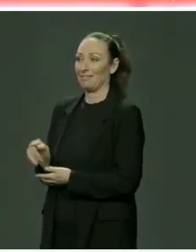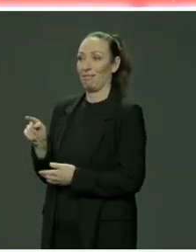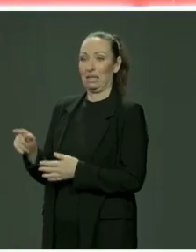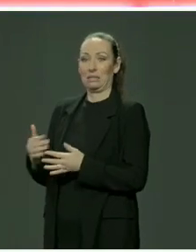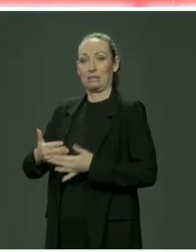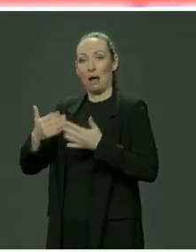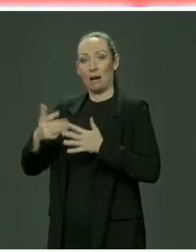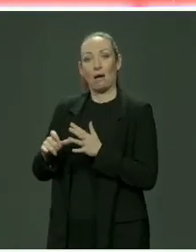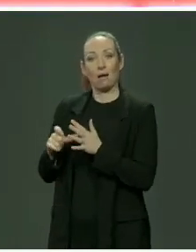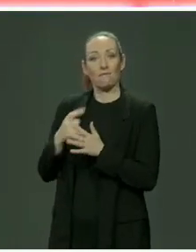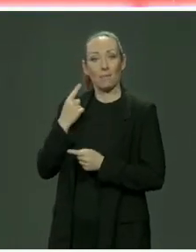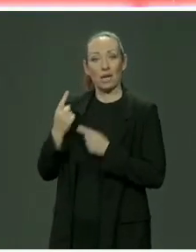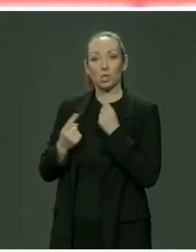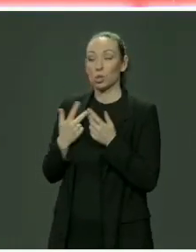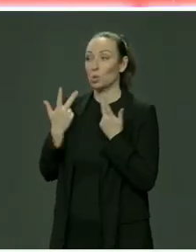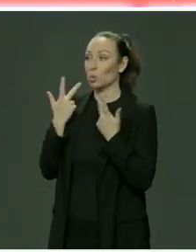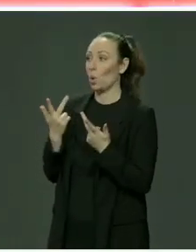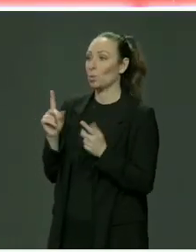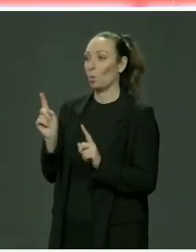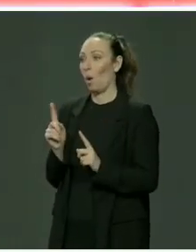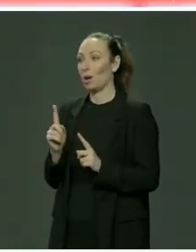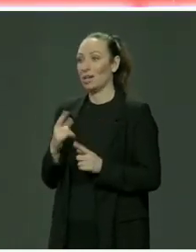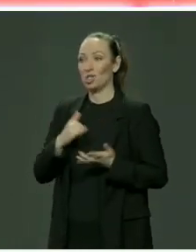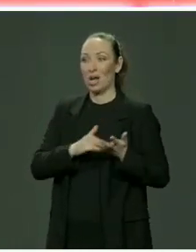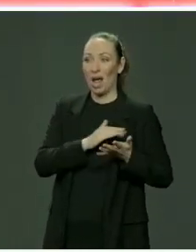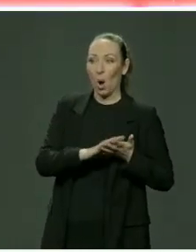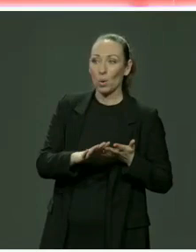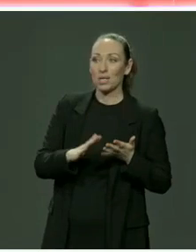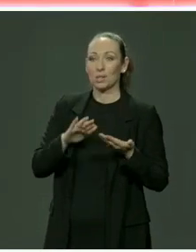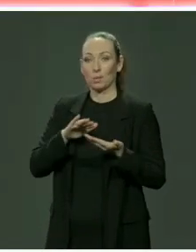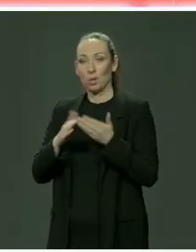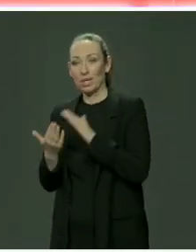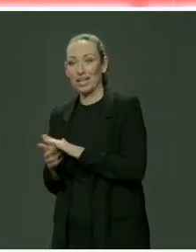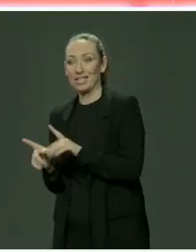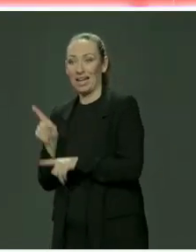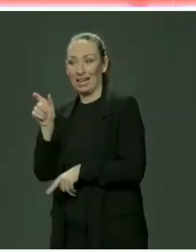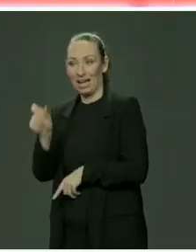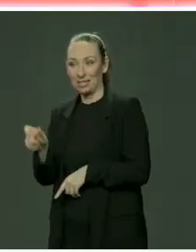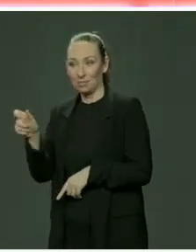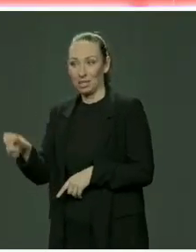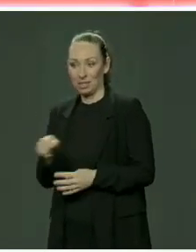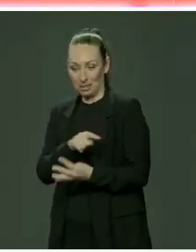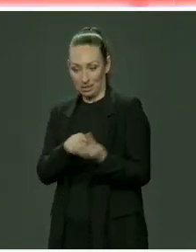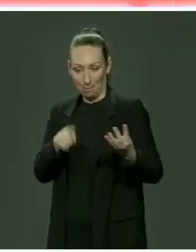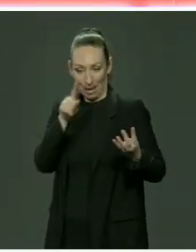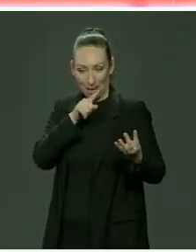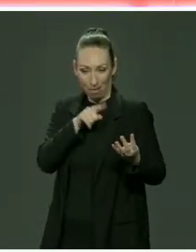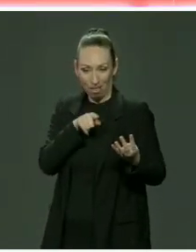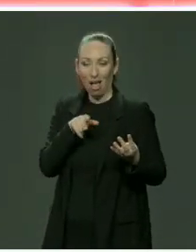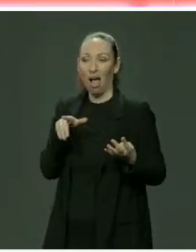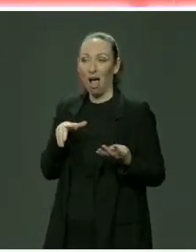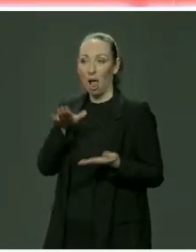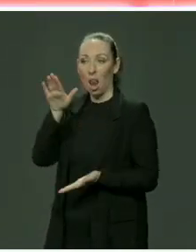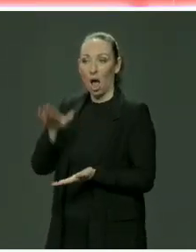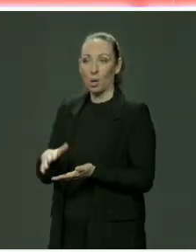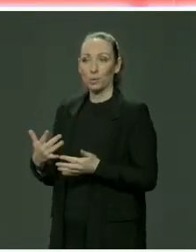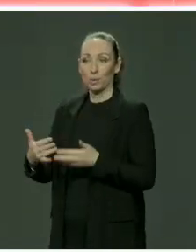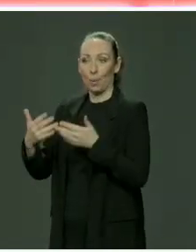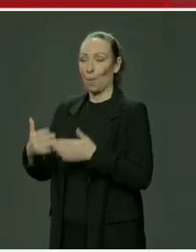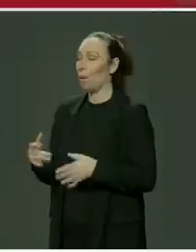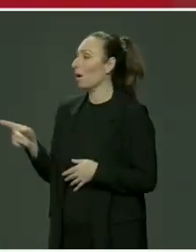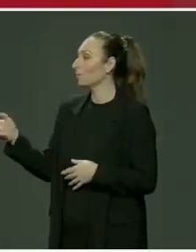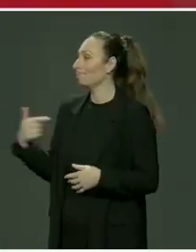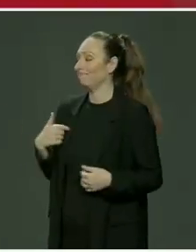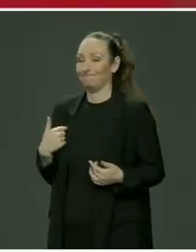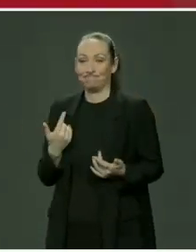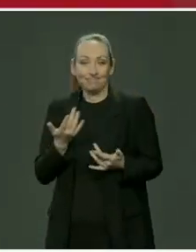showing that shareholders and customers and community scores are very low. It's very alarming. Well, I don't know what